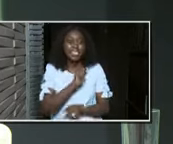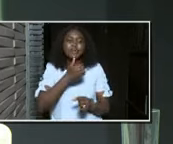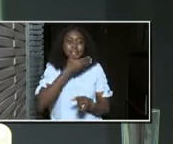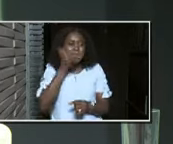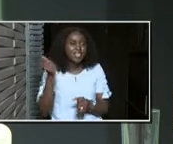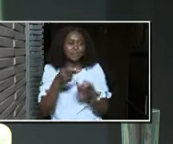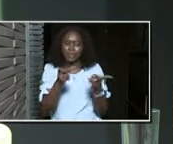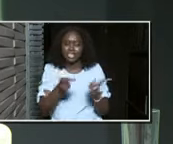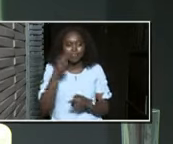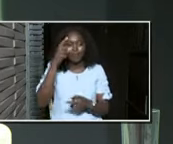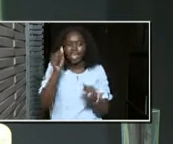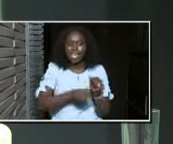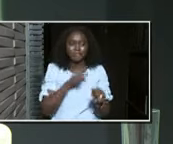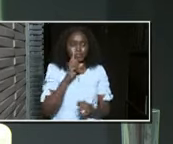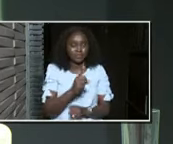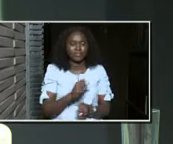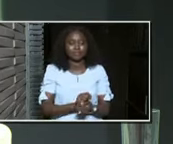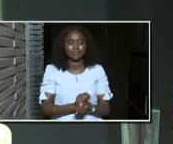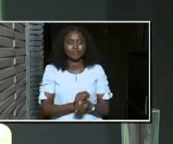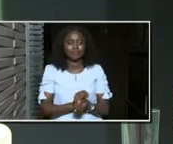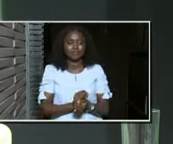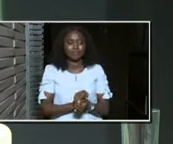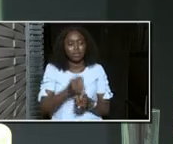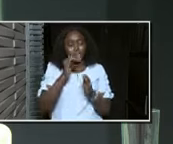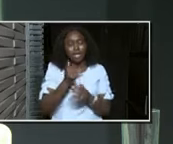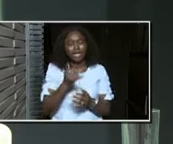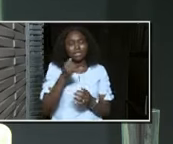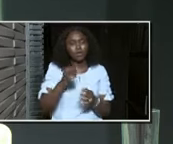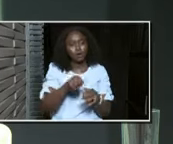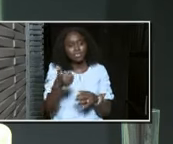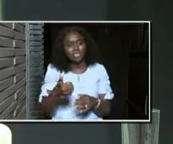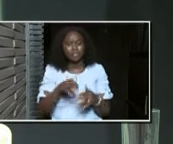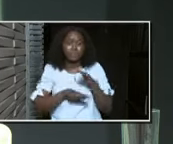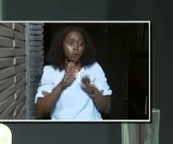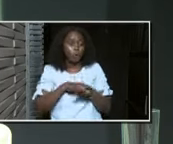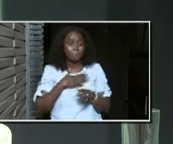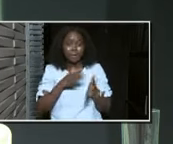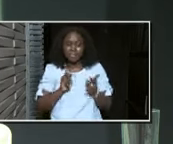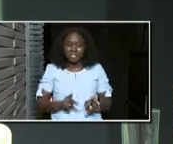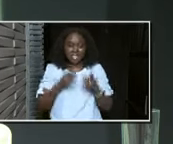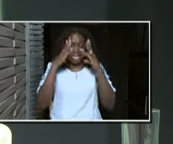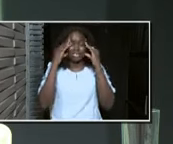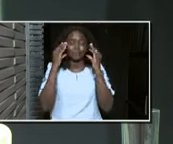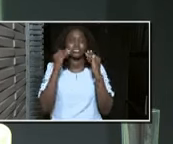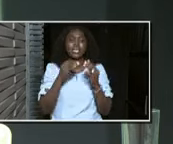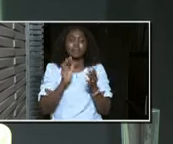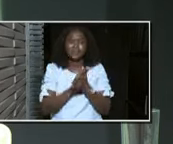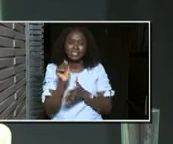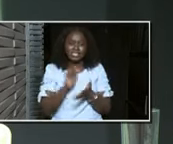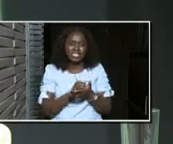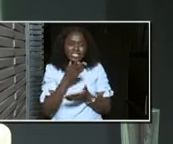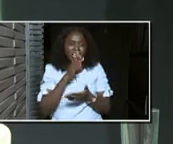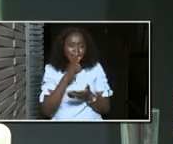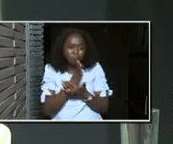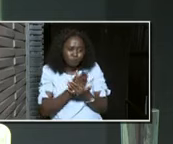everybody. While others, based on my personal experience, believe that there are some